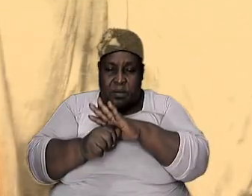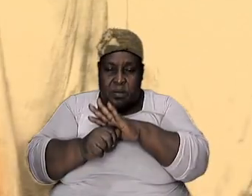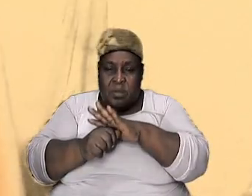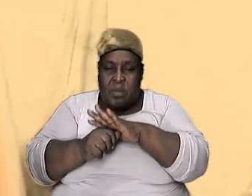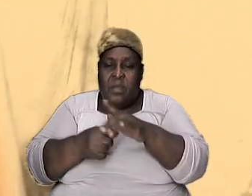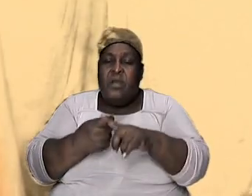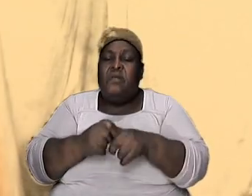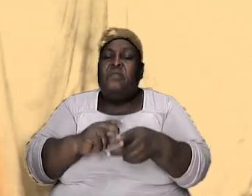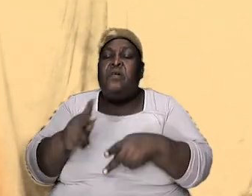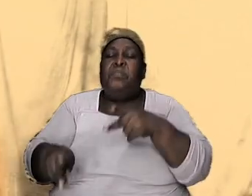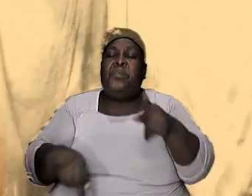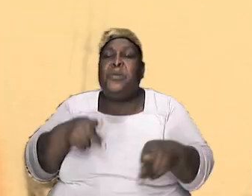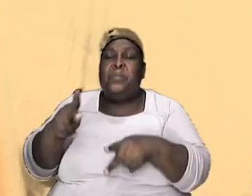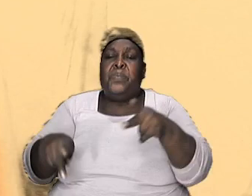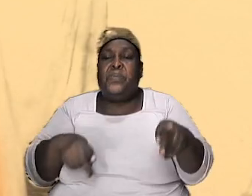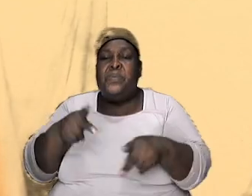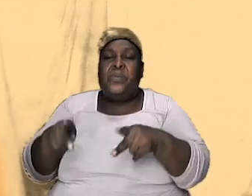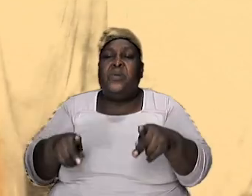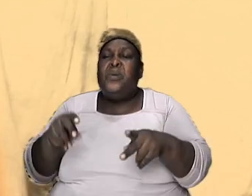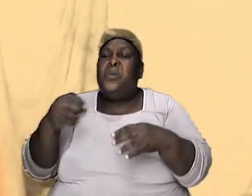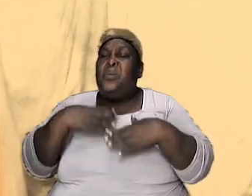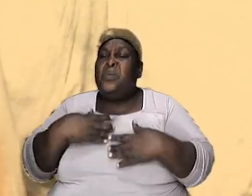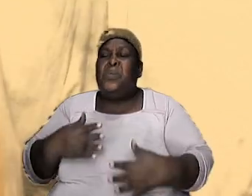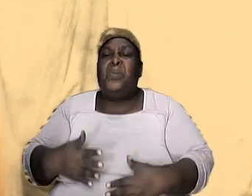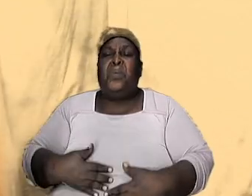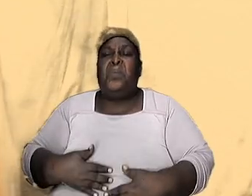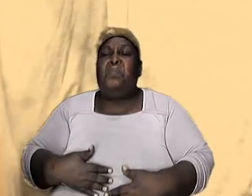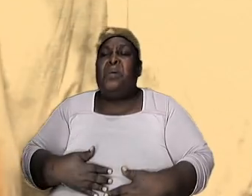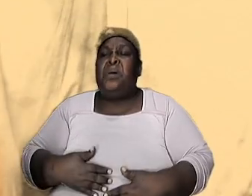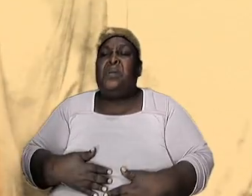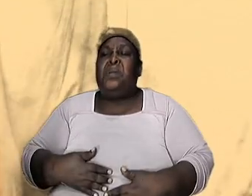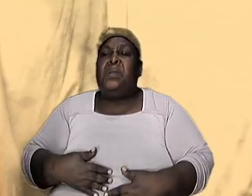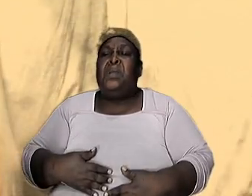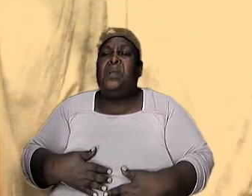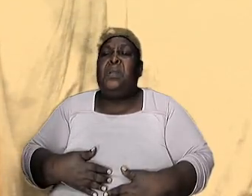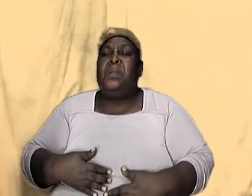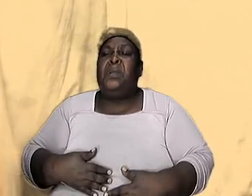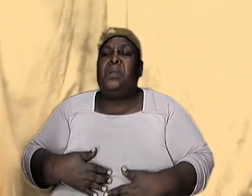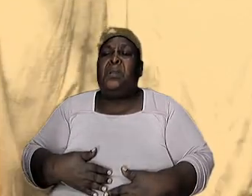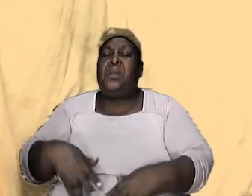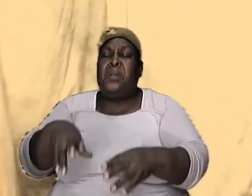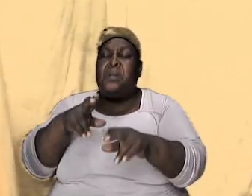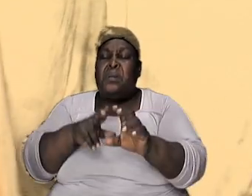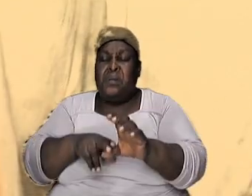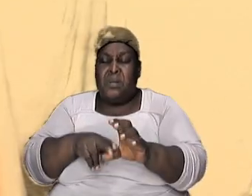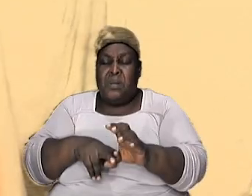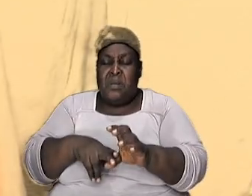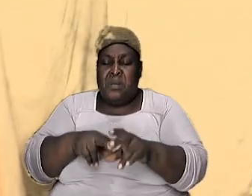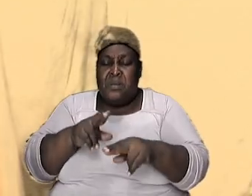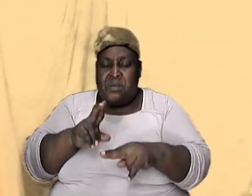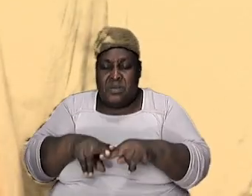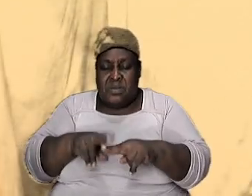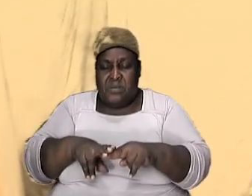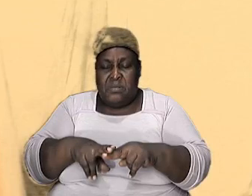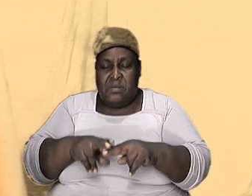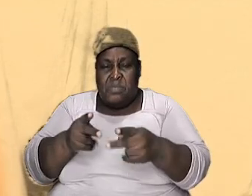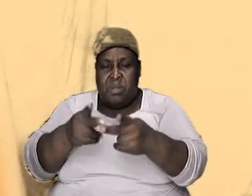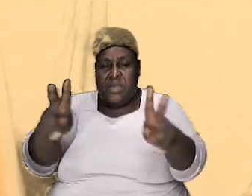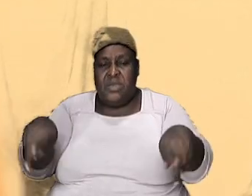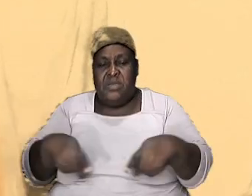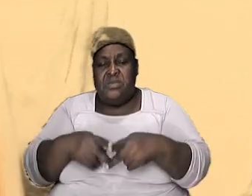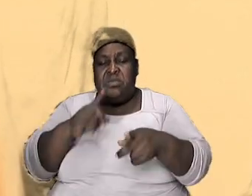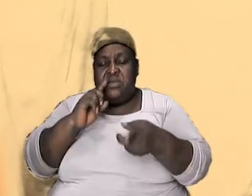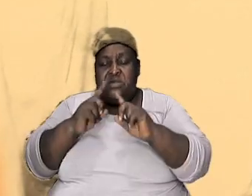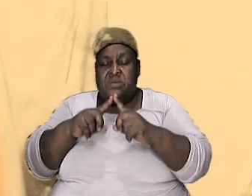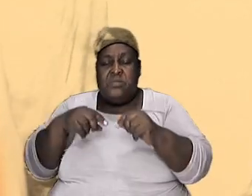from people, that thing that we do that nobody else sees. We thank God that you're able to sit at that place and to talk to us. And